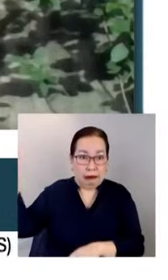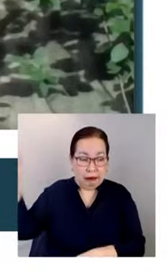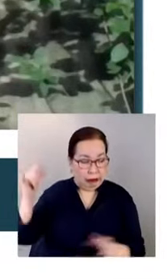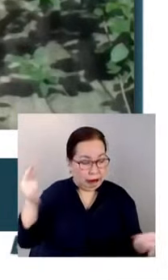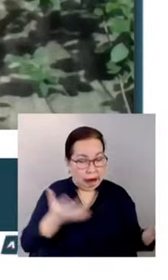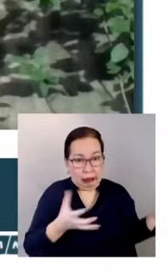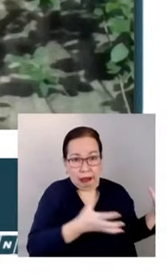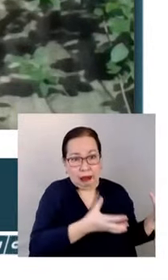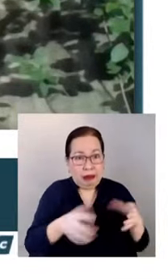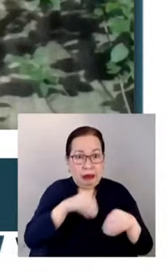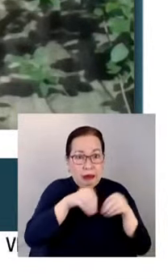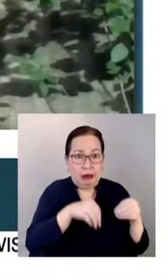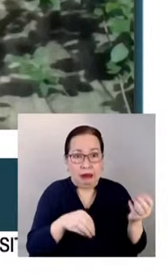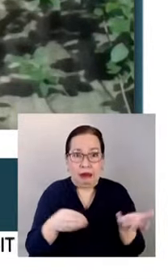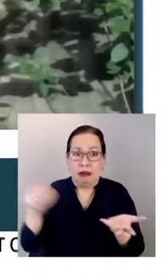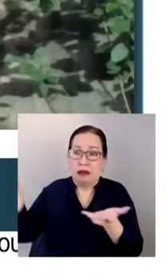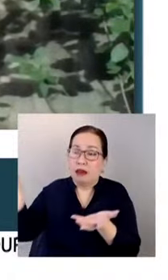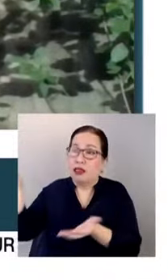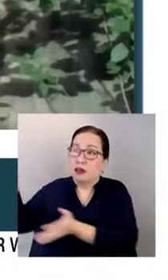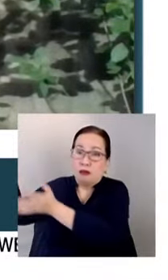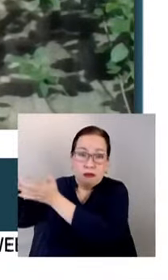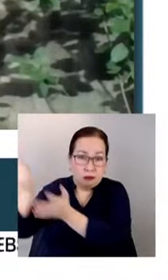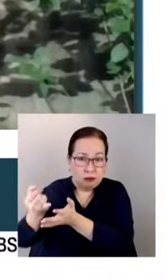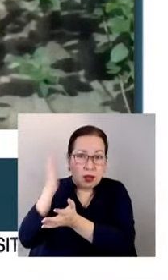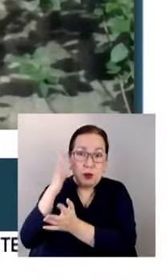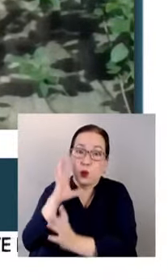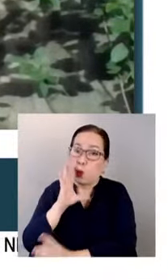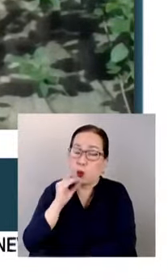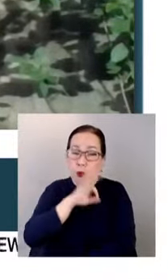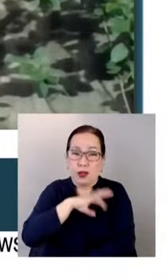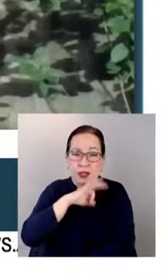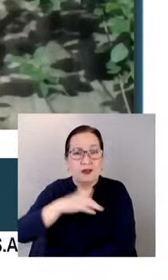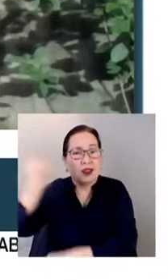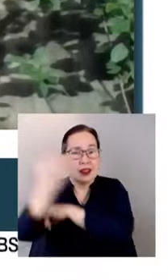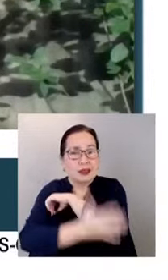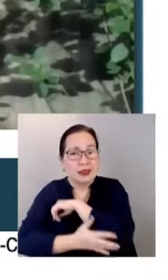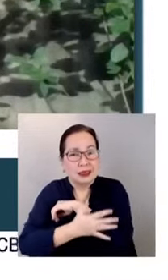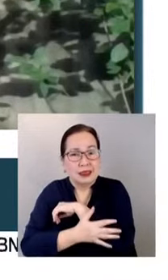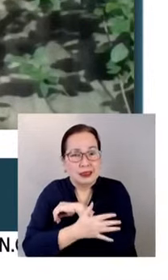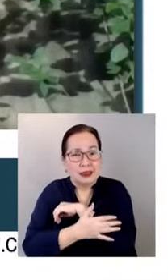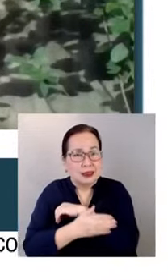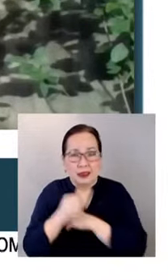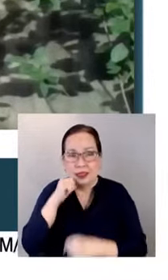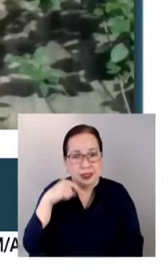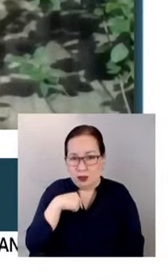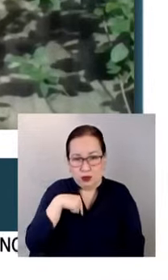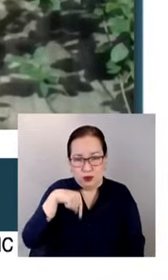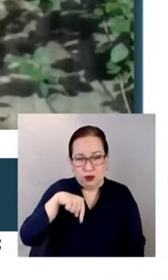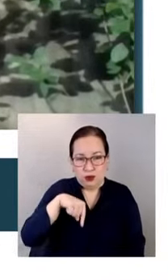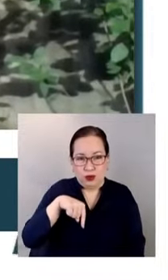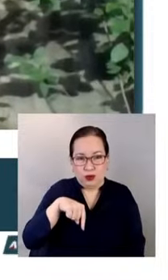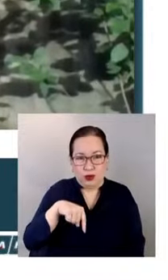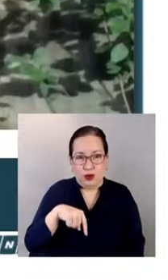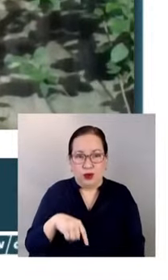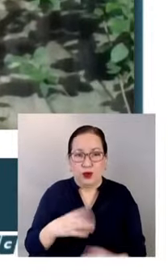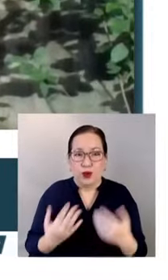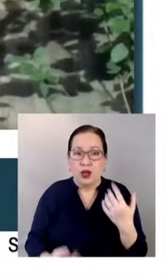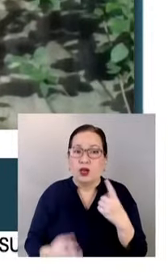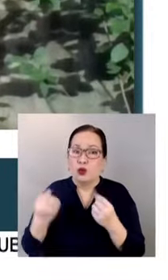dito, importer. Mm-hmm. Yung pong consumer natin, hindi rin po ganong makikinabang kasi baka po ang gawin ng